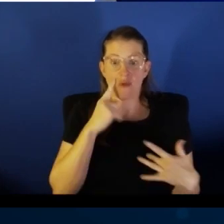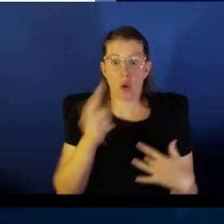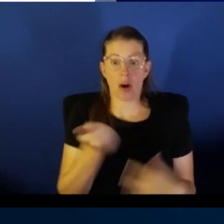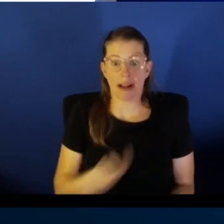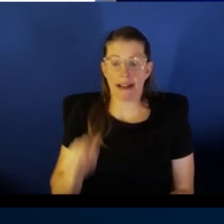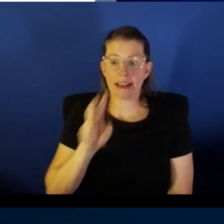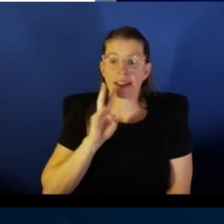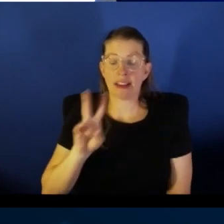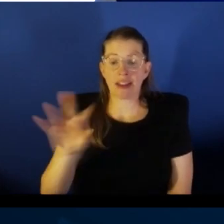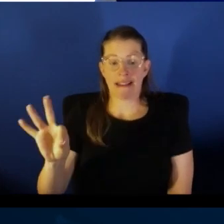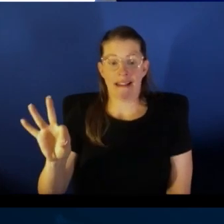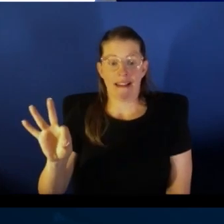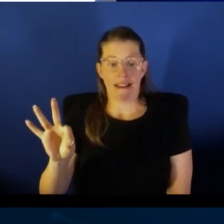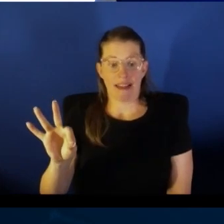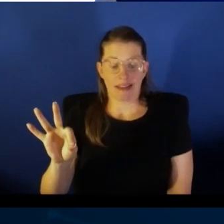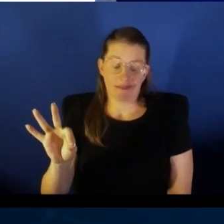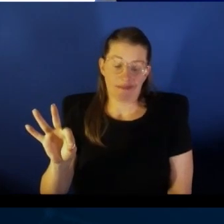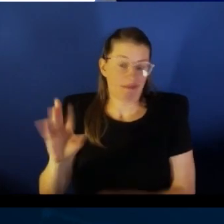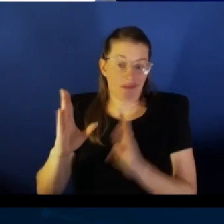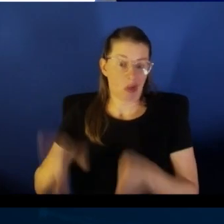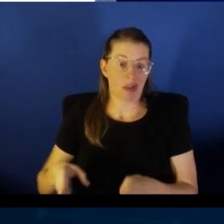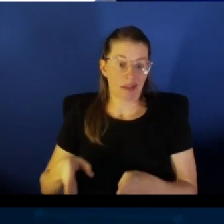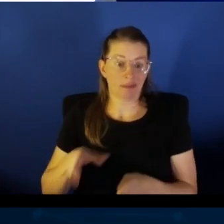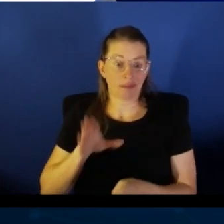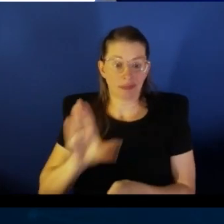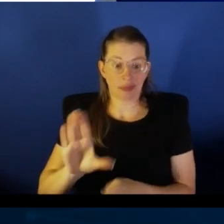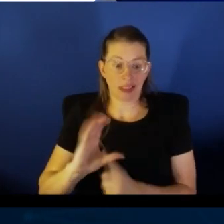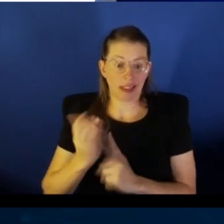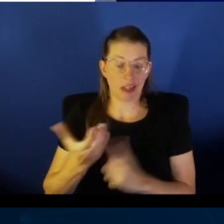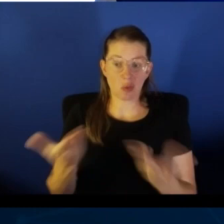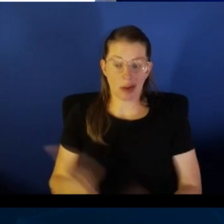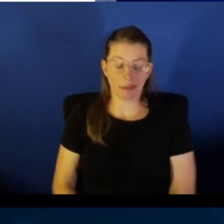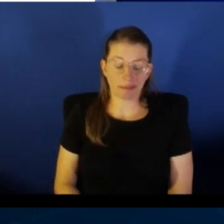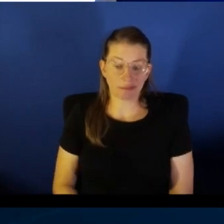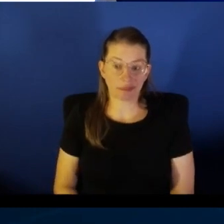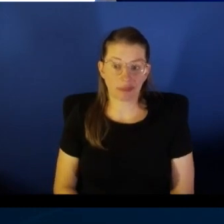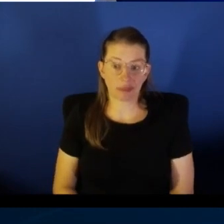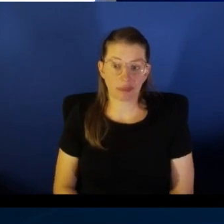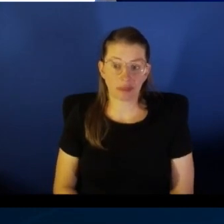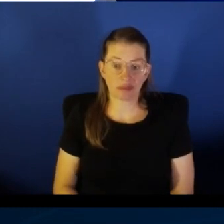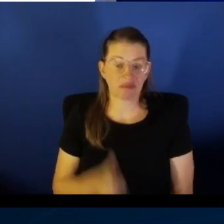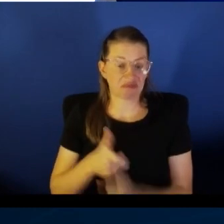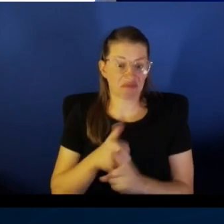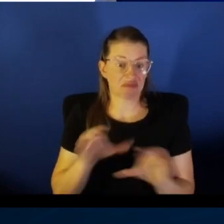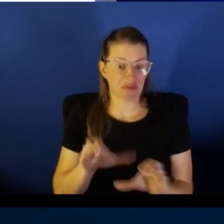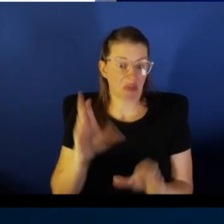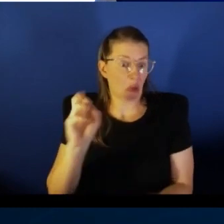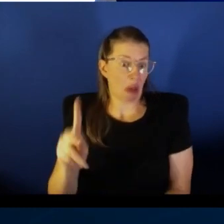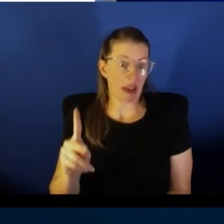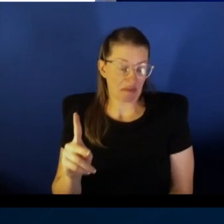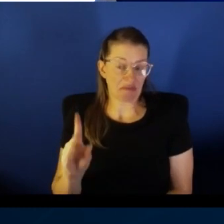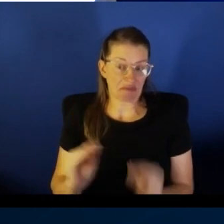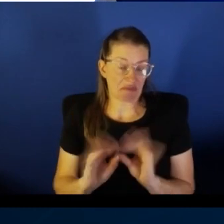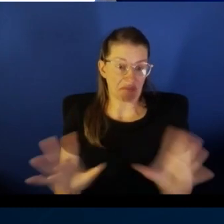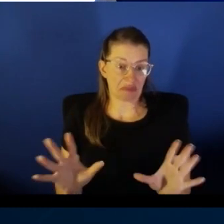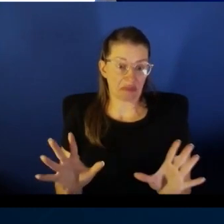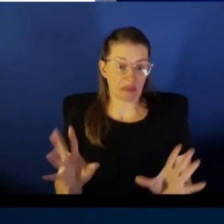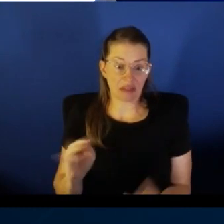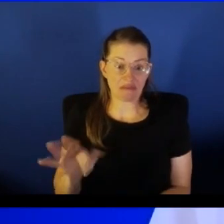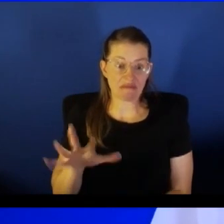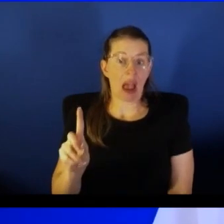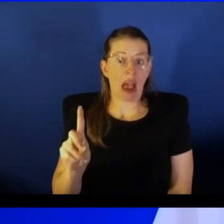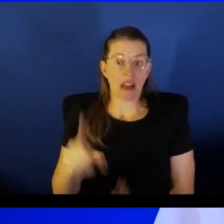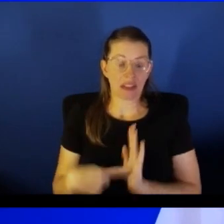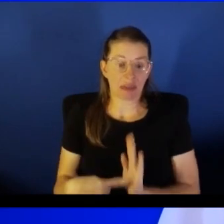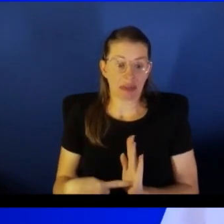79-year-old. So what do we know about his condition? What can you tell us? Well, apparently he's still doing okay, has mild symptoms.